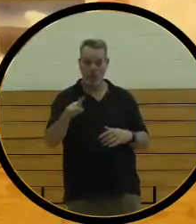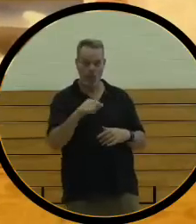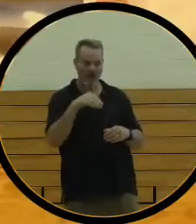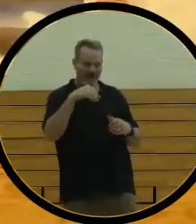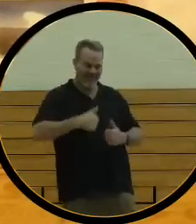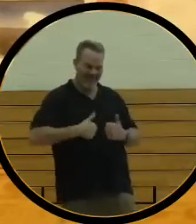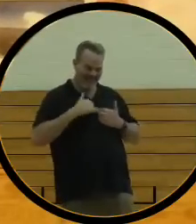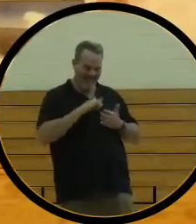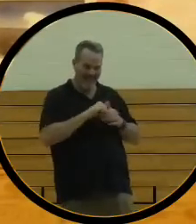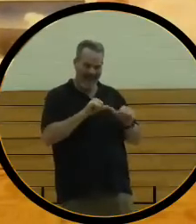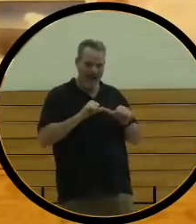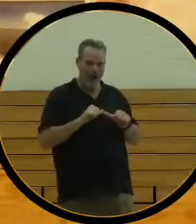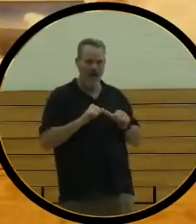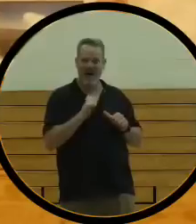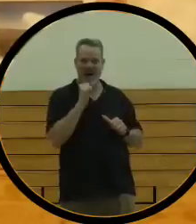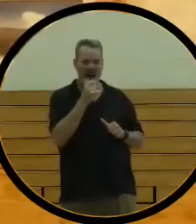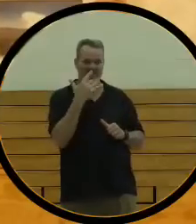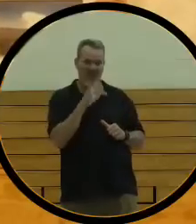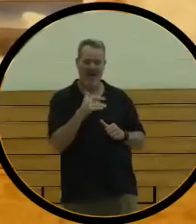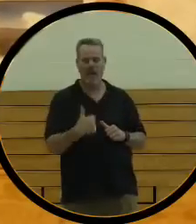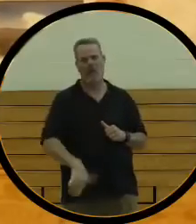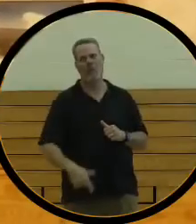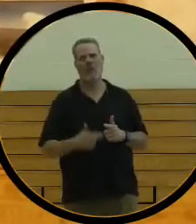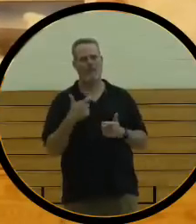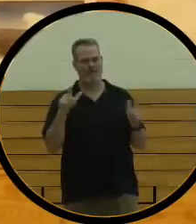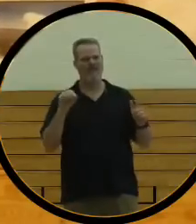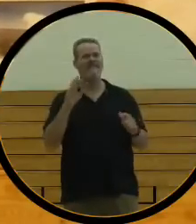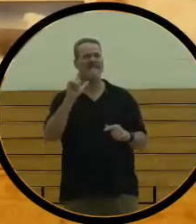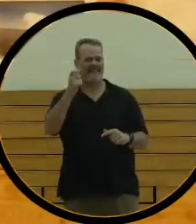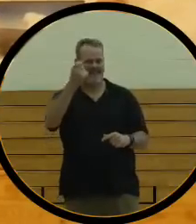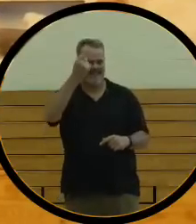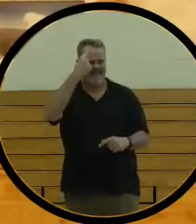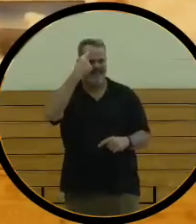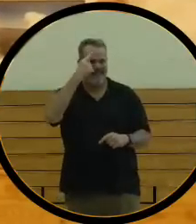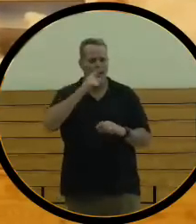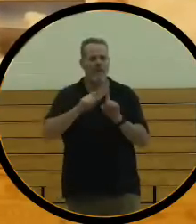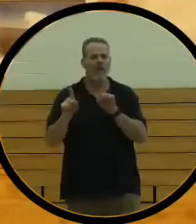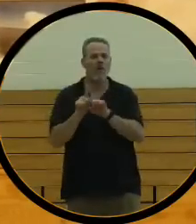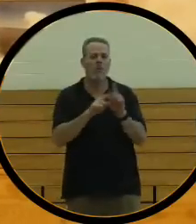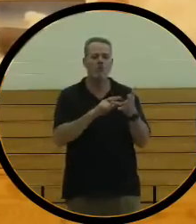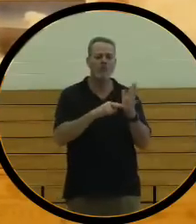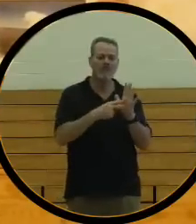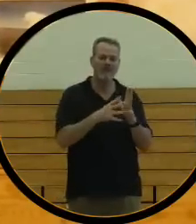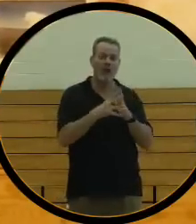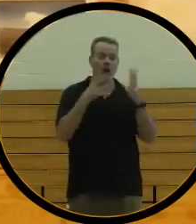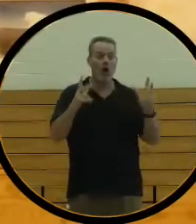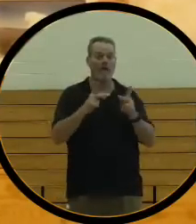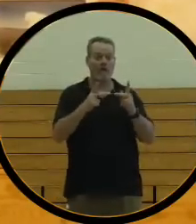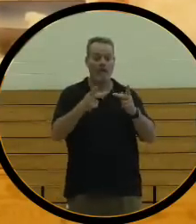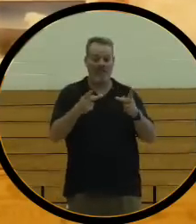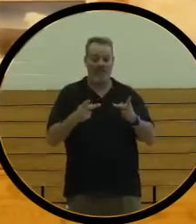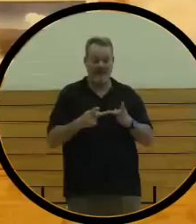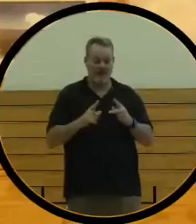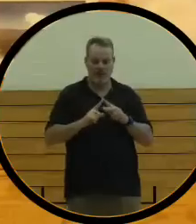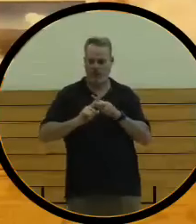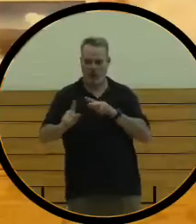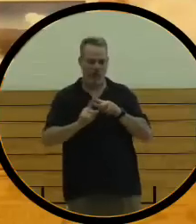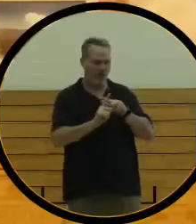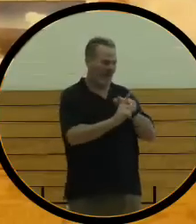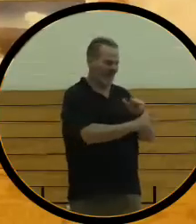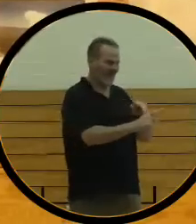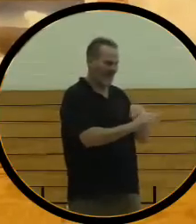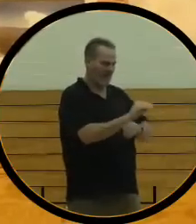that small part, it has a huge impact on you, I understand that. But it also means there's a lot of places to move, right? And the lava